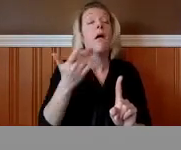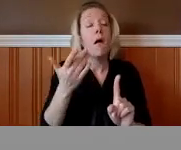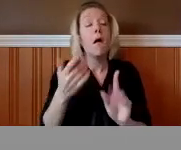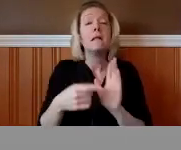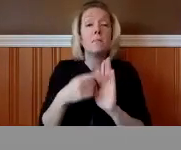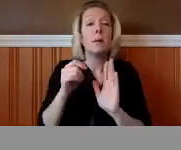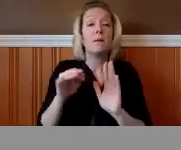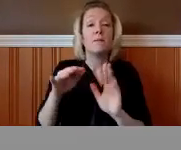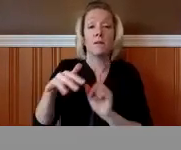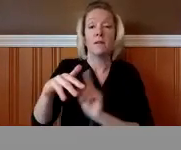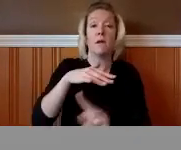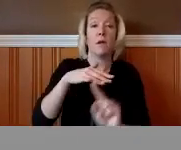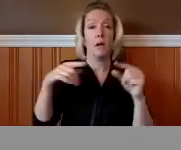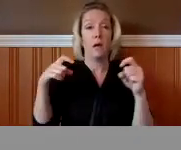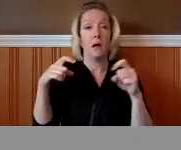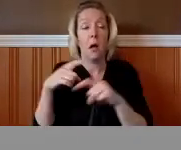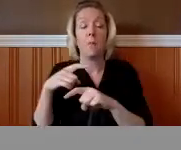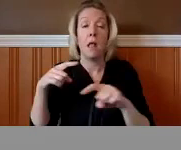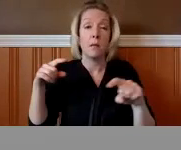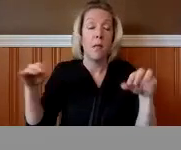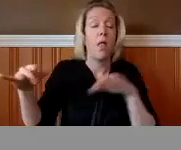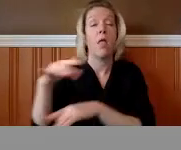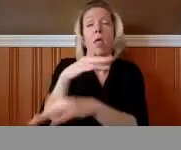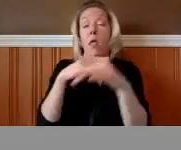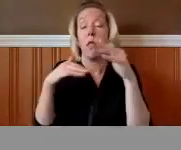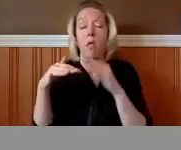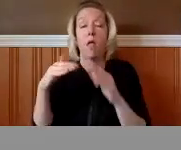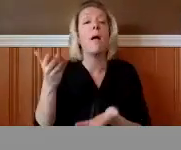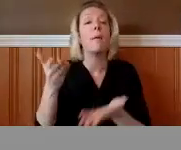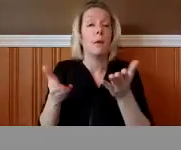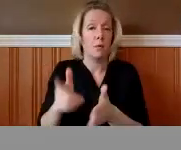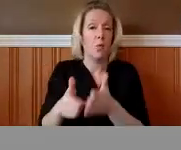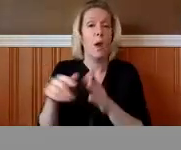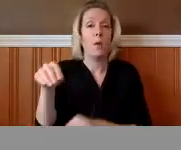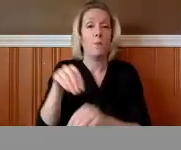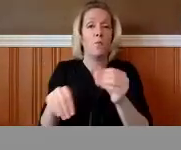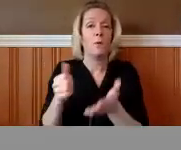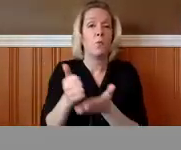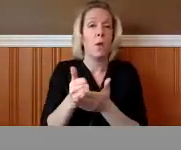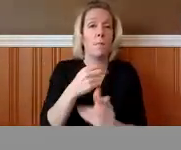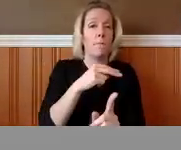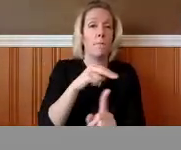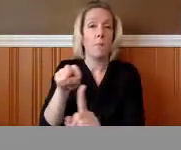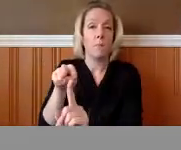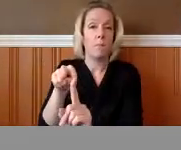might see that they need movement to gain their attention.